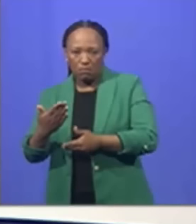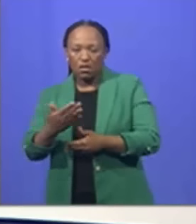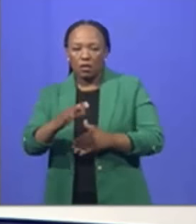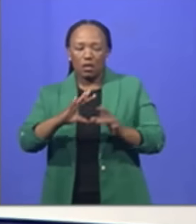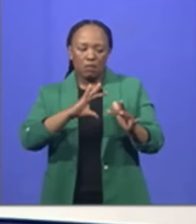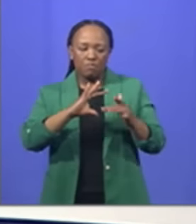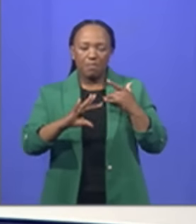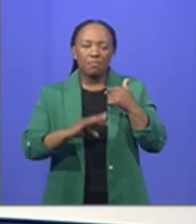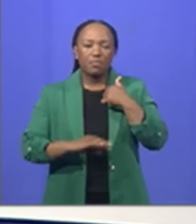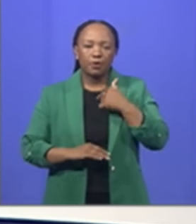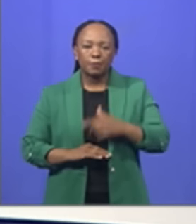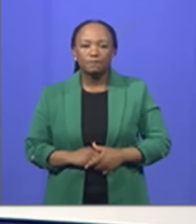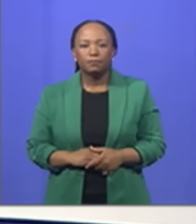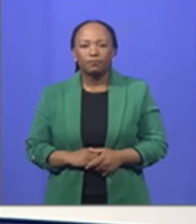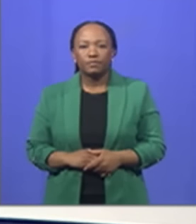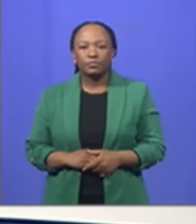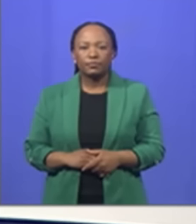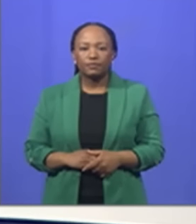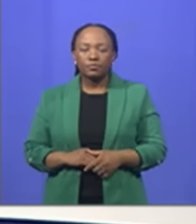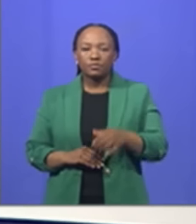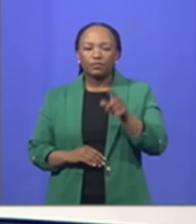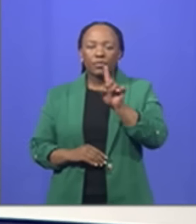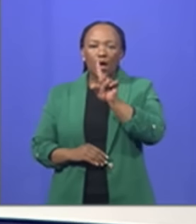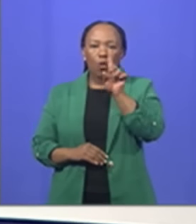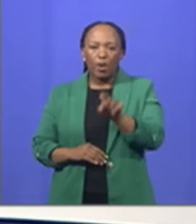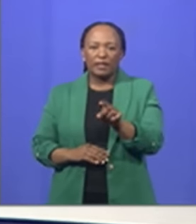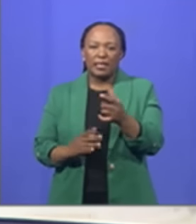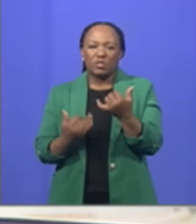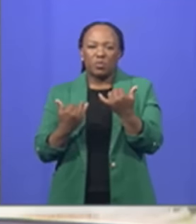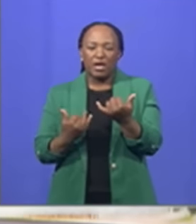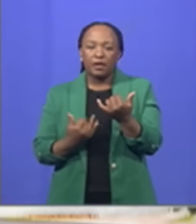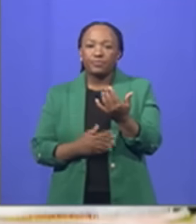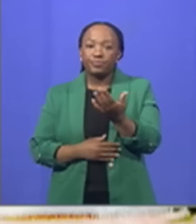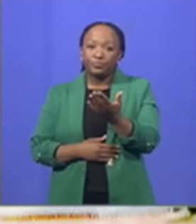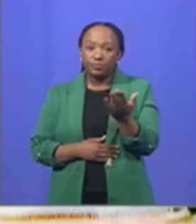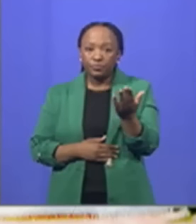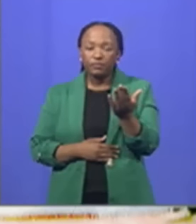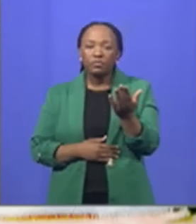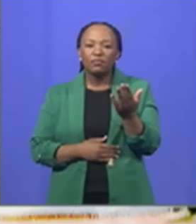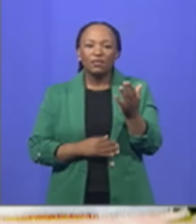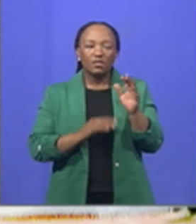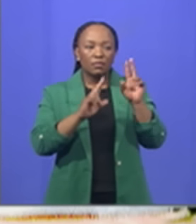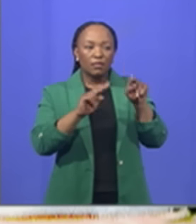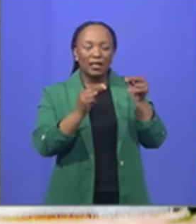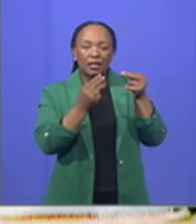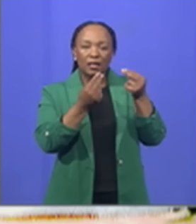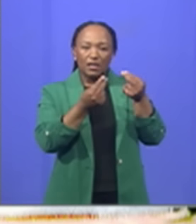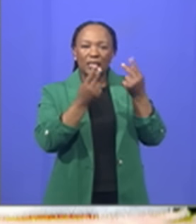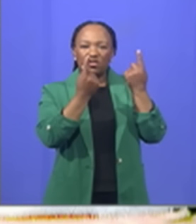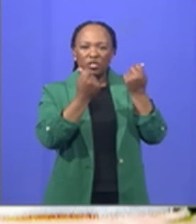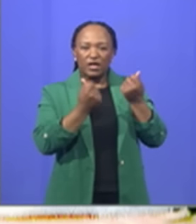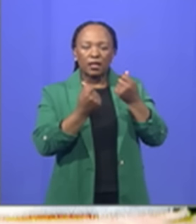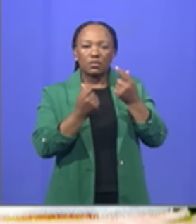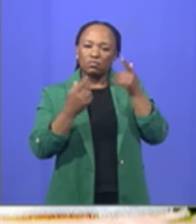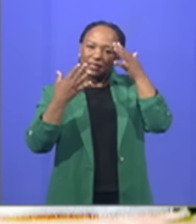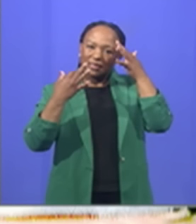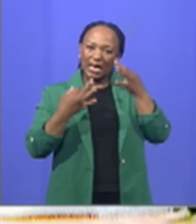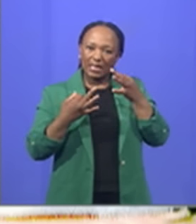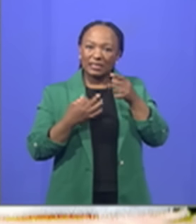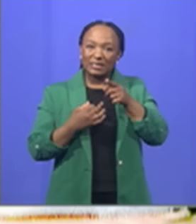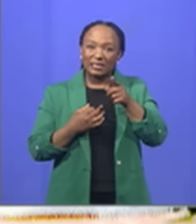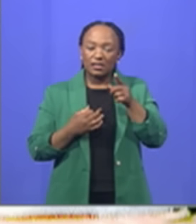Go me godimo ga yona taba e le hono go potšišo ya rene ya letšatši re rile kgoro ya matlotlo e tšere sephetho sa nakwana sa go se abele mebasepala